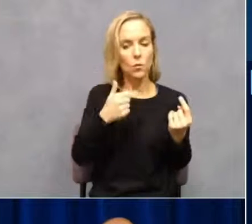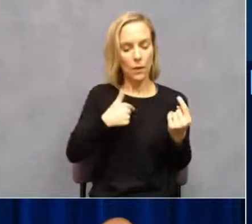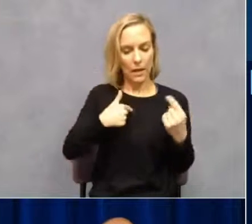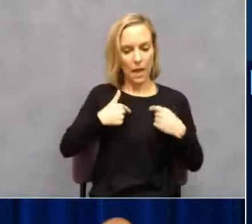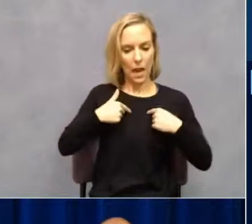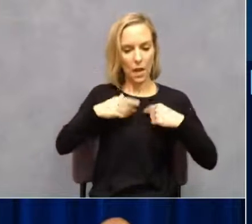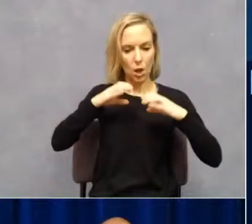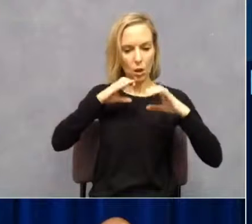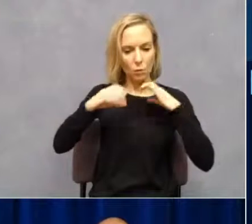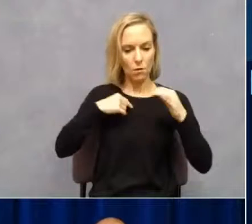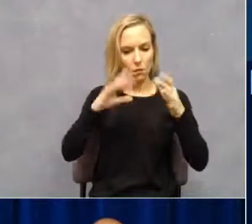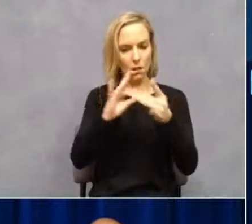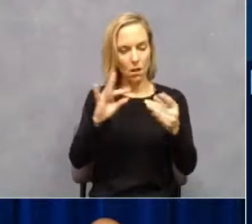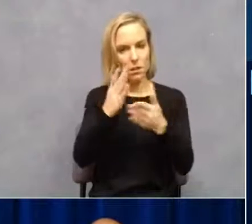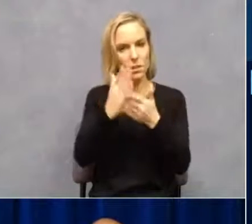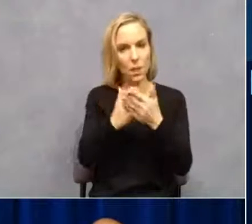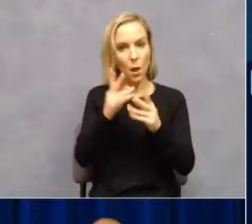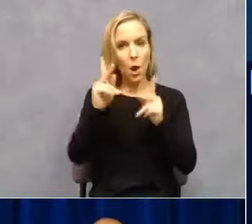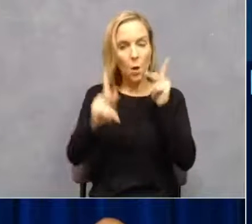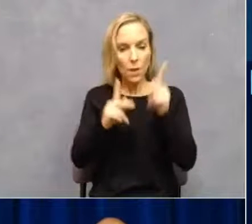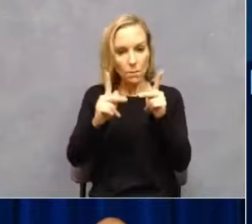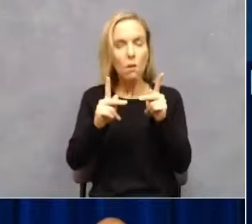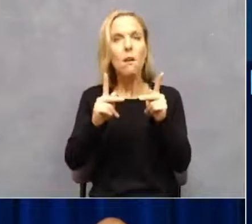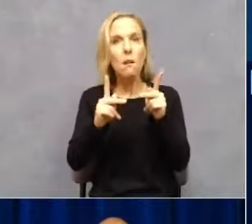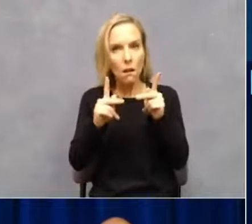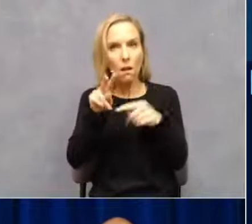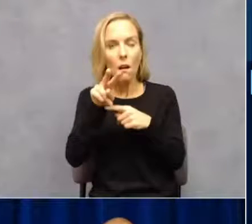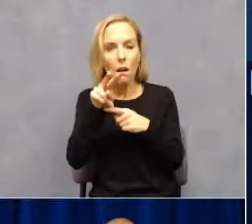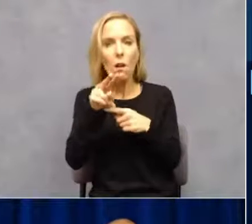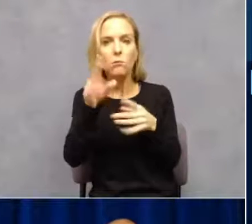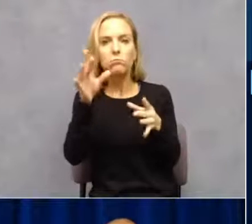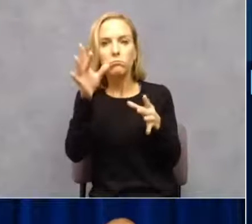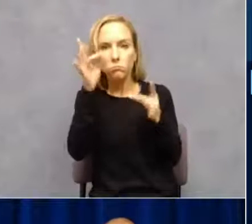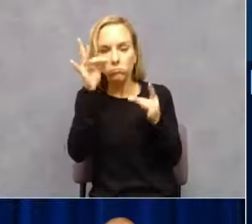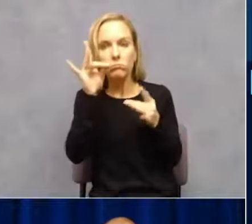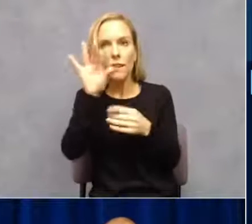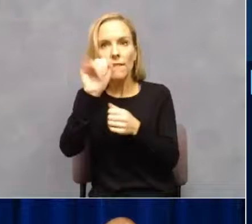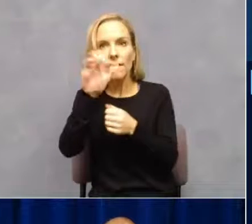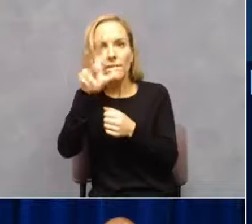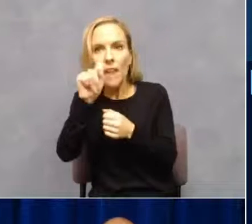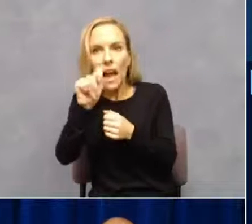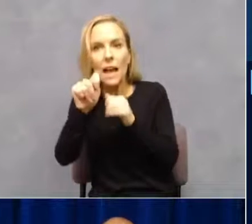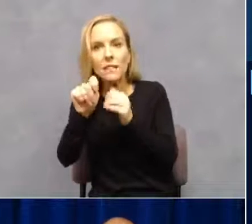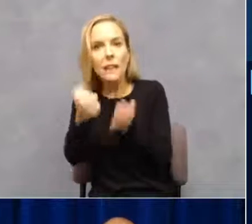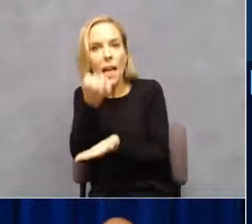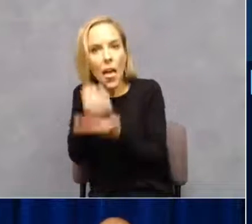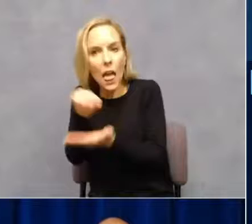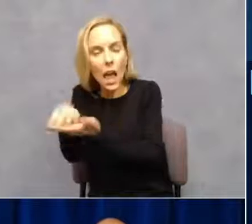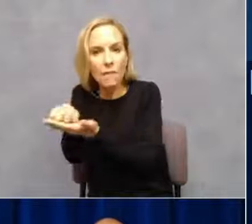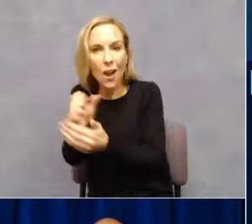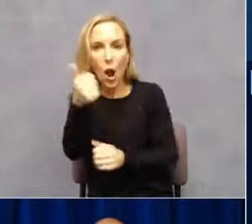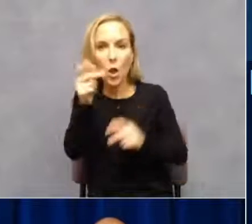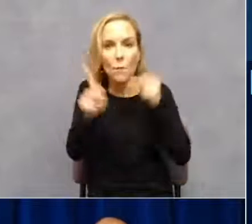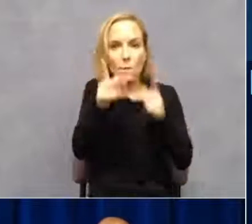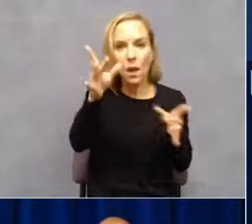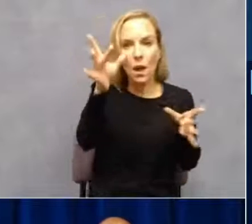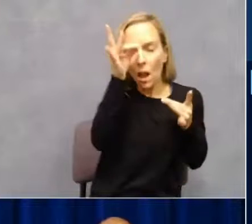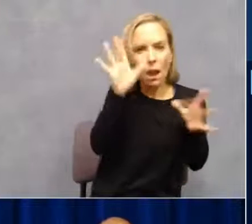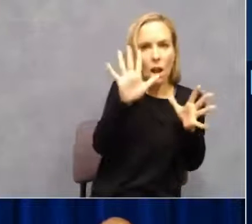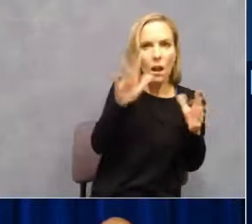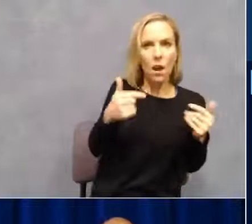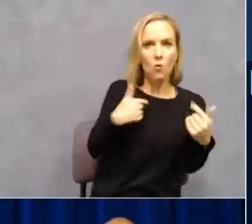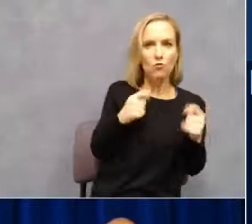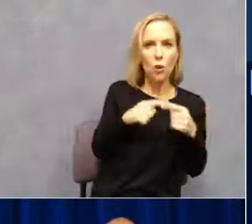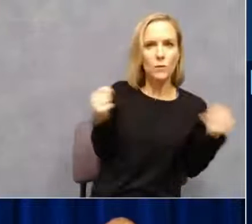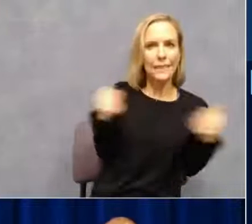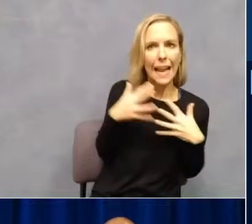some people receive it as factual and evidence-based, and others unfortunately receive it as fear-mongering or trying to scare people.